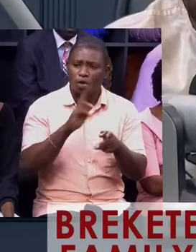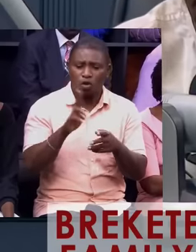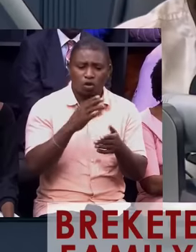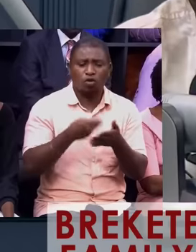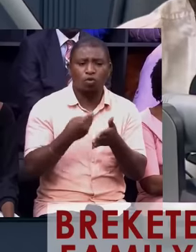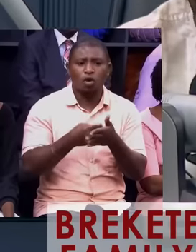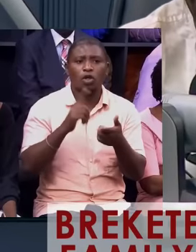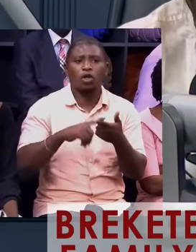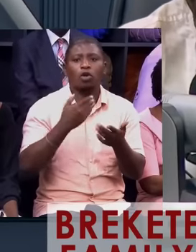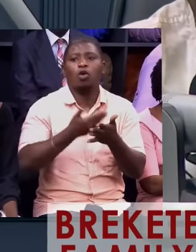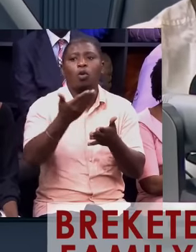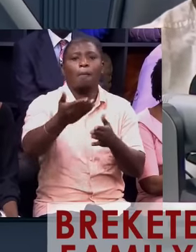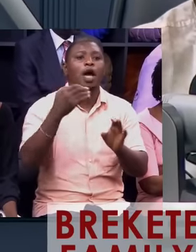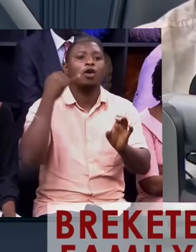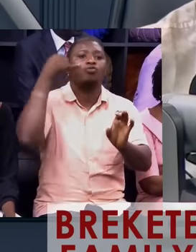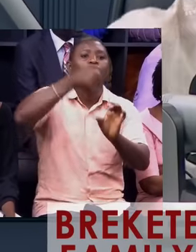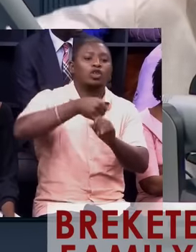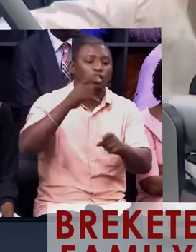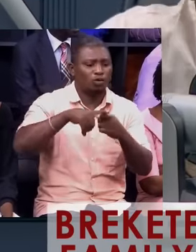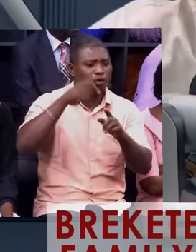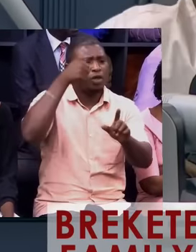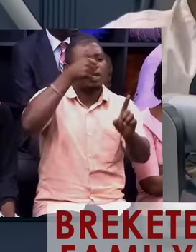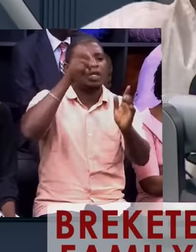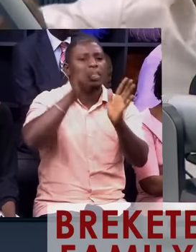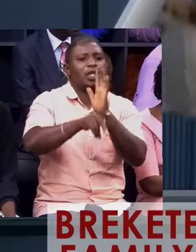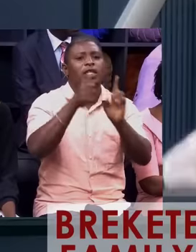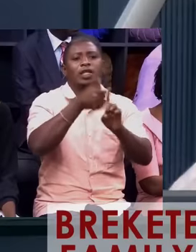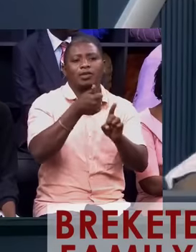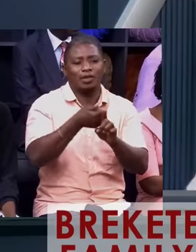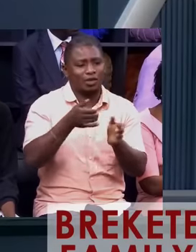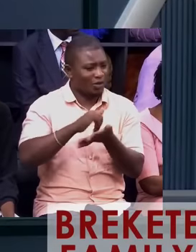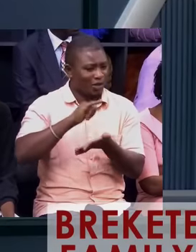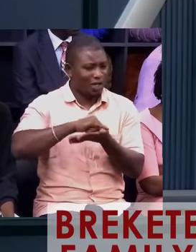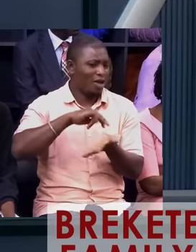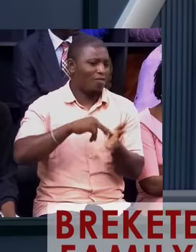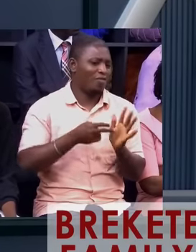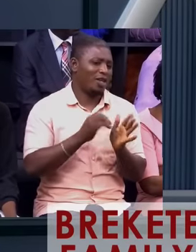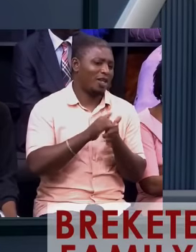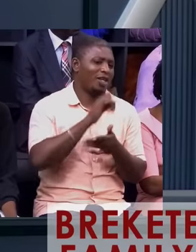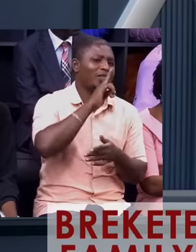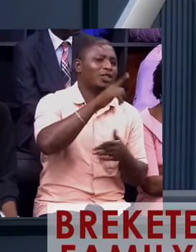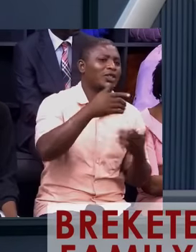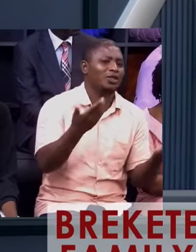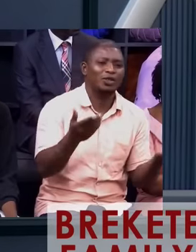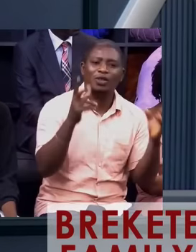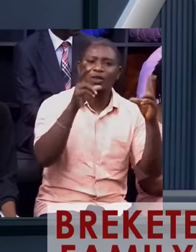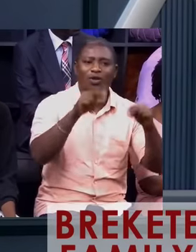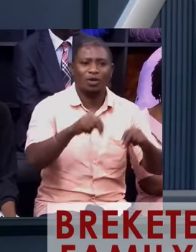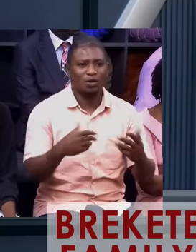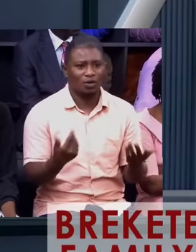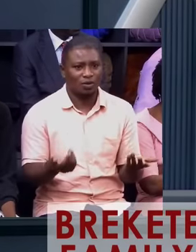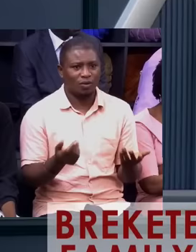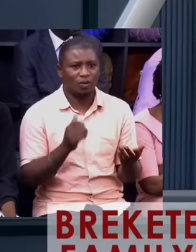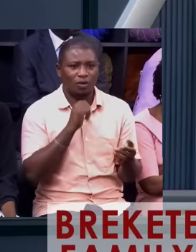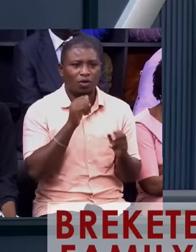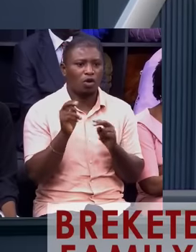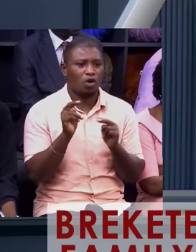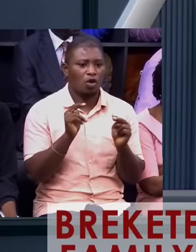use money by the poison to kill themselves mean say genuine I